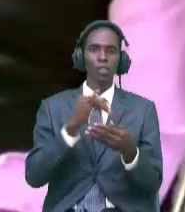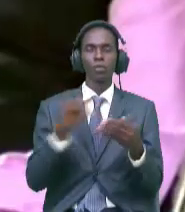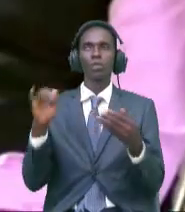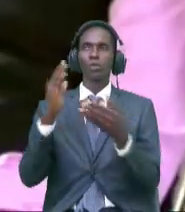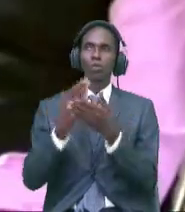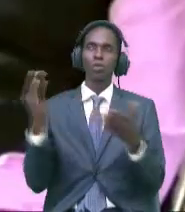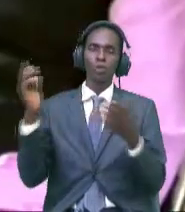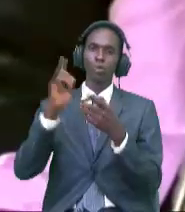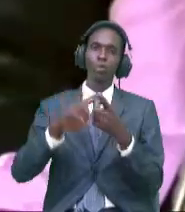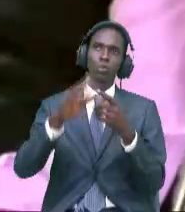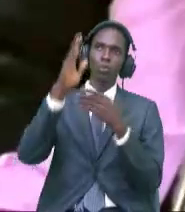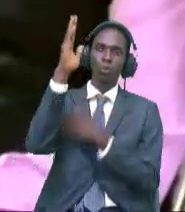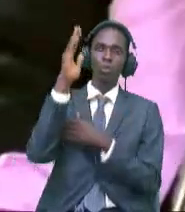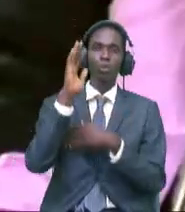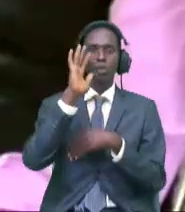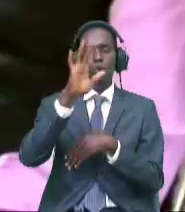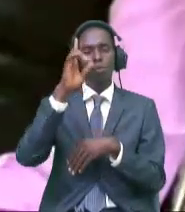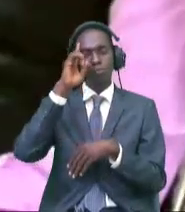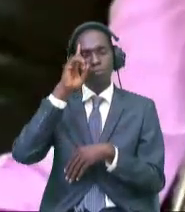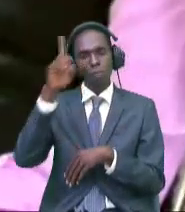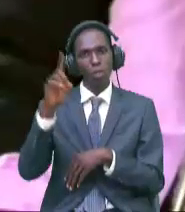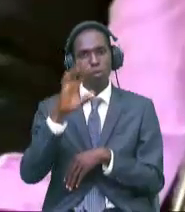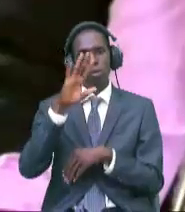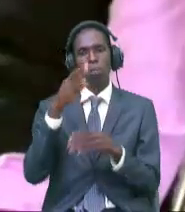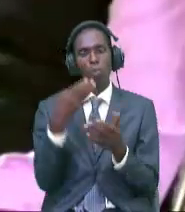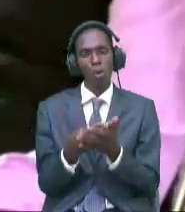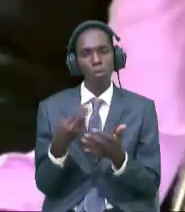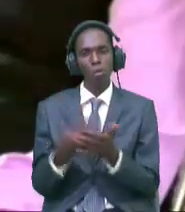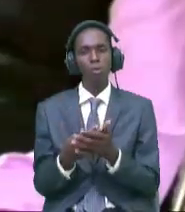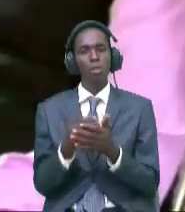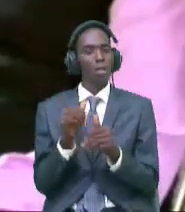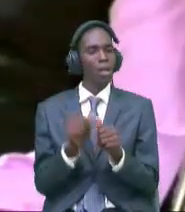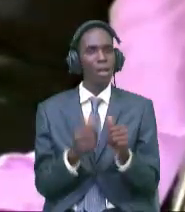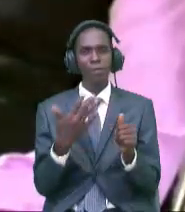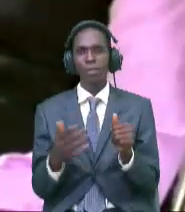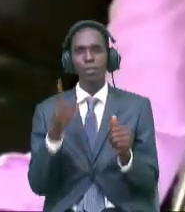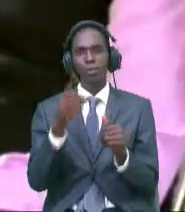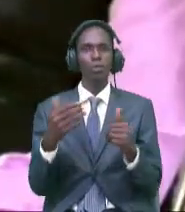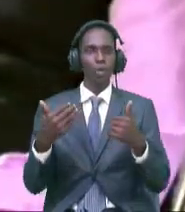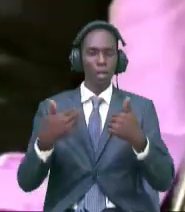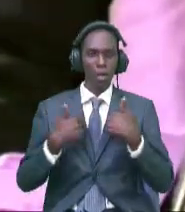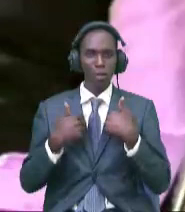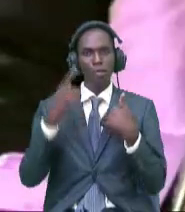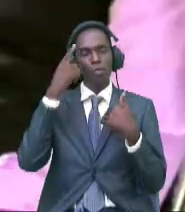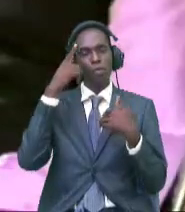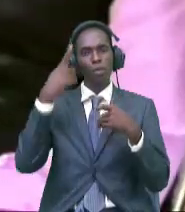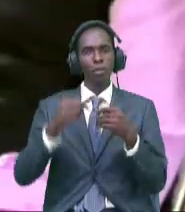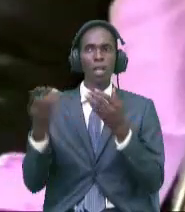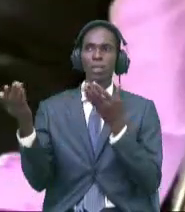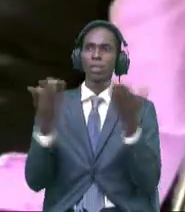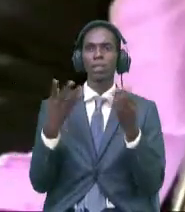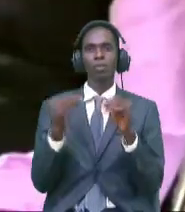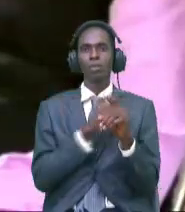offering yourself, offering your skill, offering your money, offering everything you have for the service of the Lord,